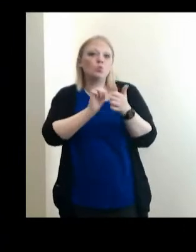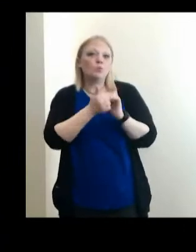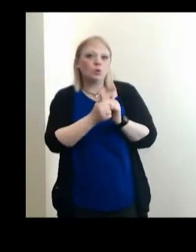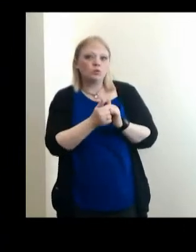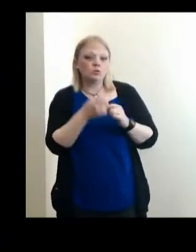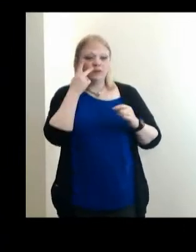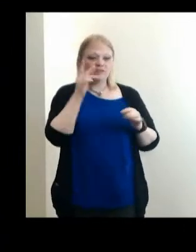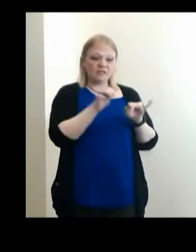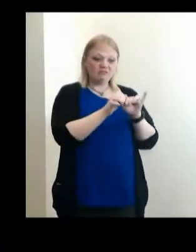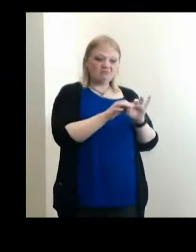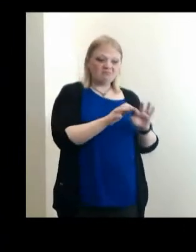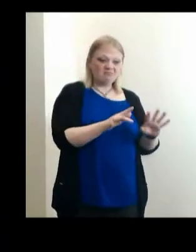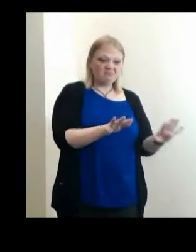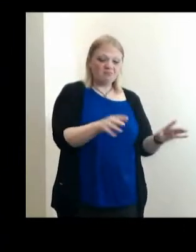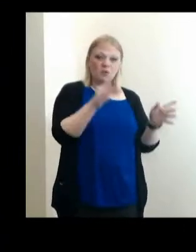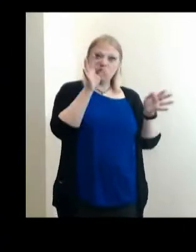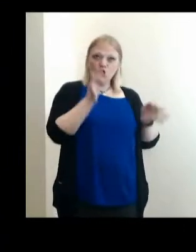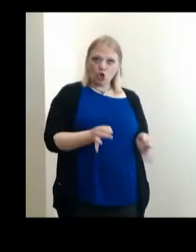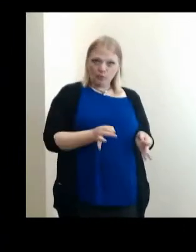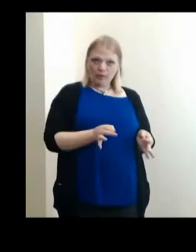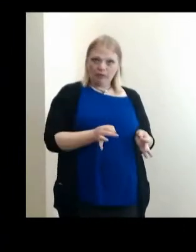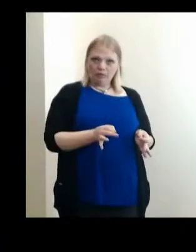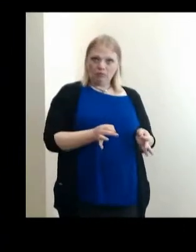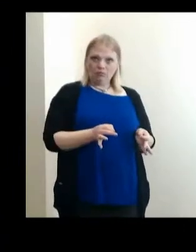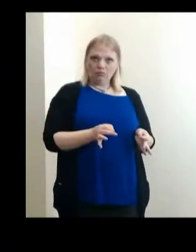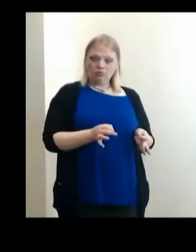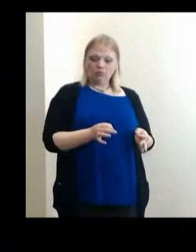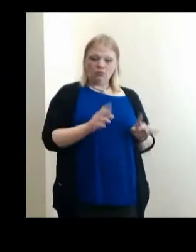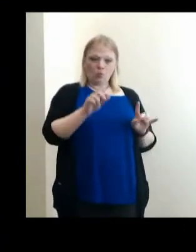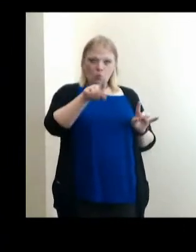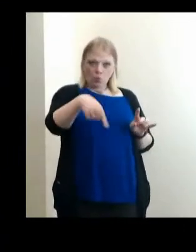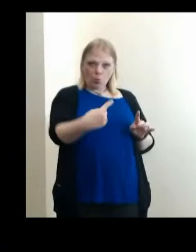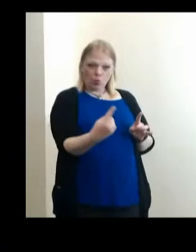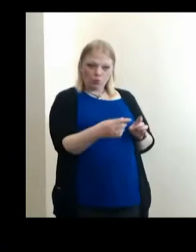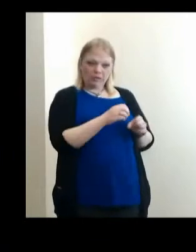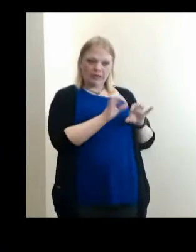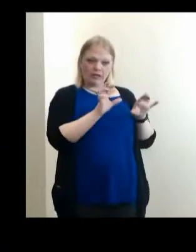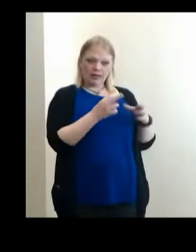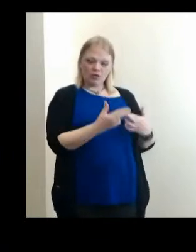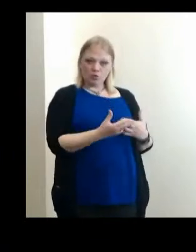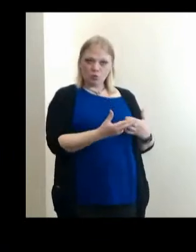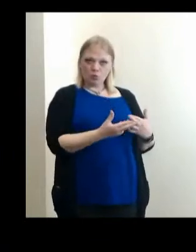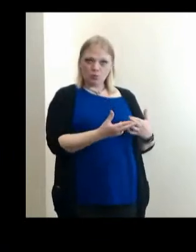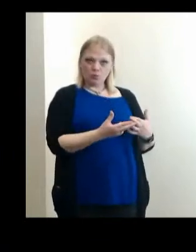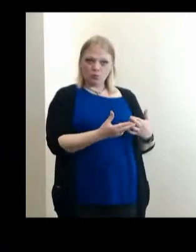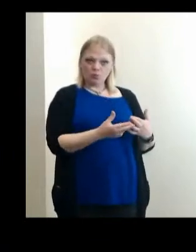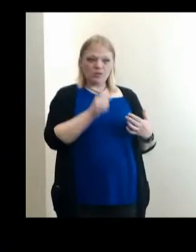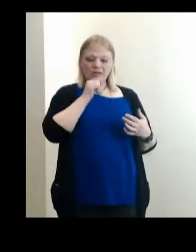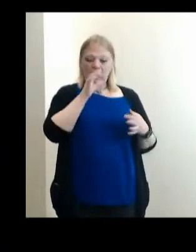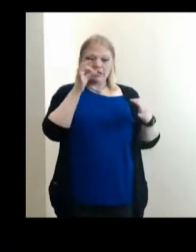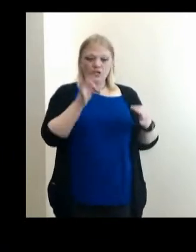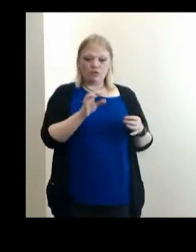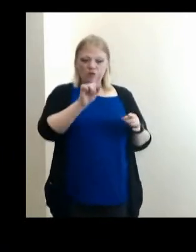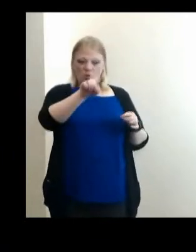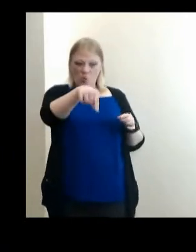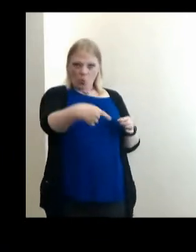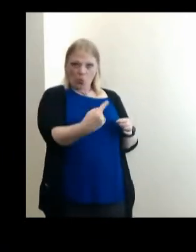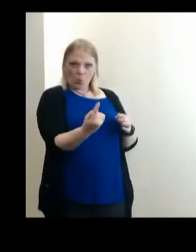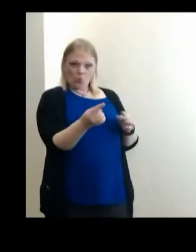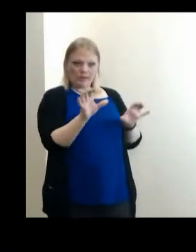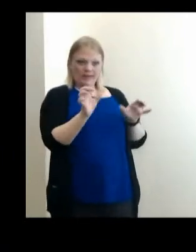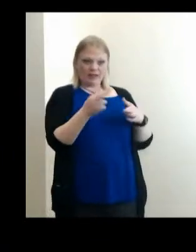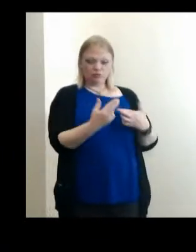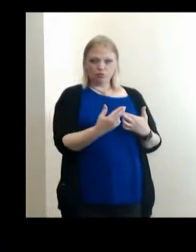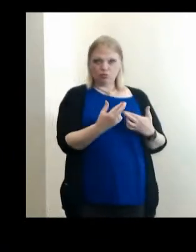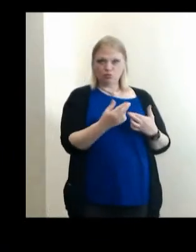seen transmission we've been able to determine that is solely in a classroom. We haven't been able to determine solely classroom transmission,